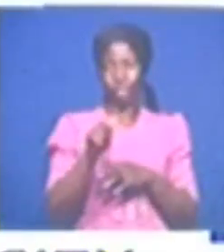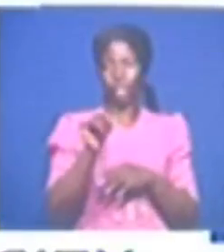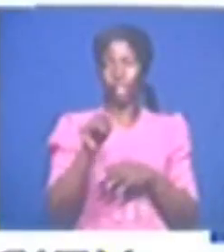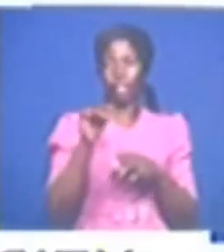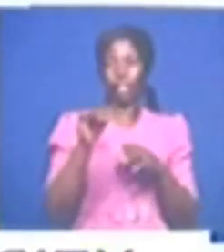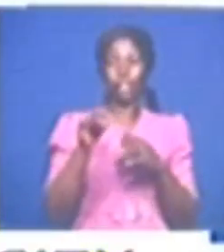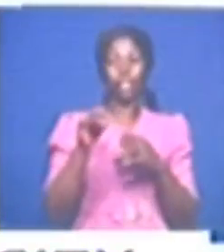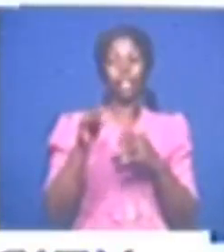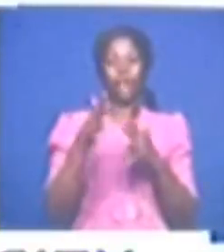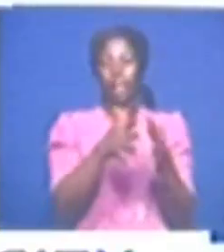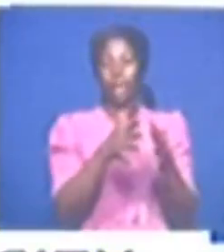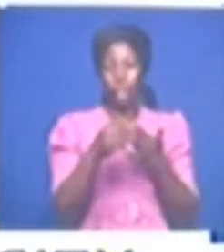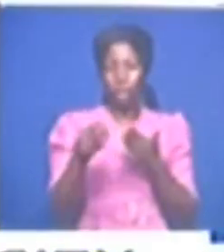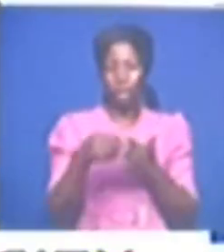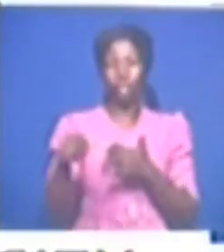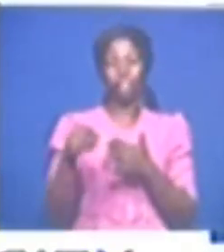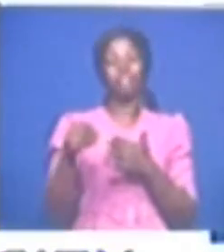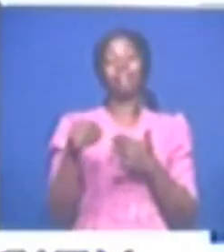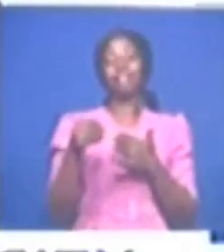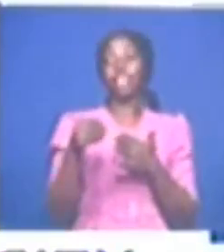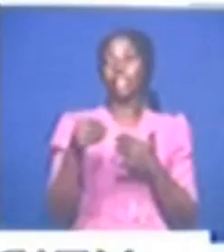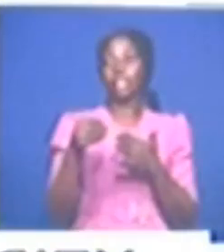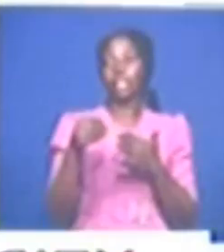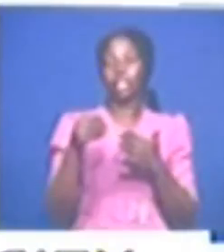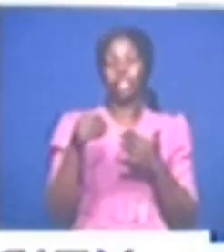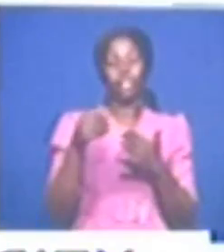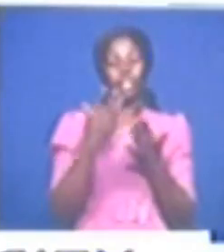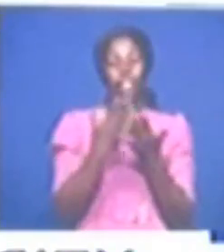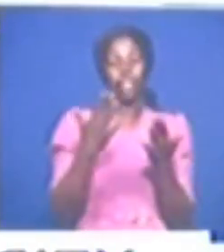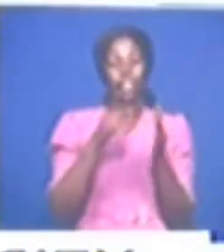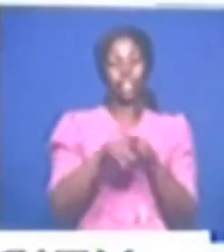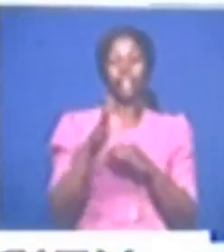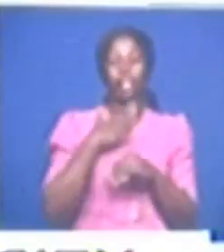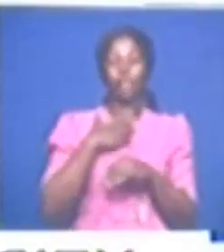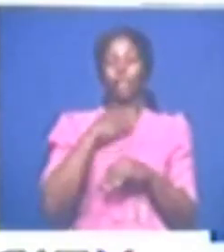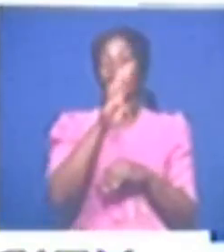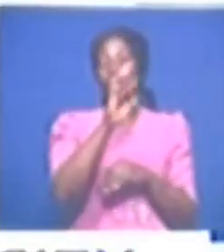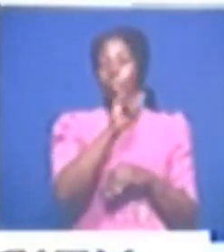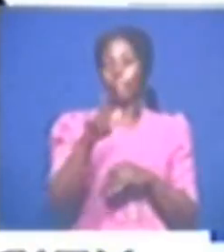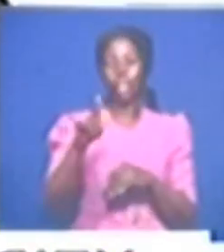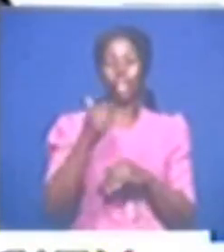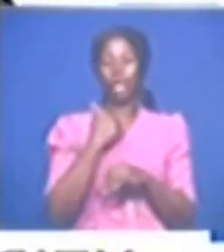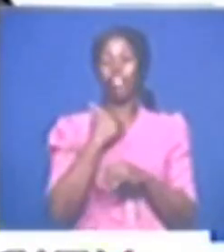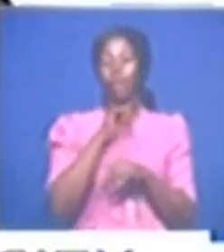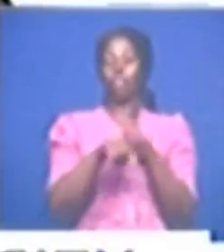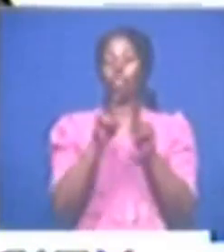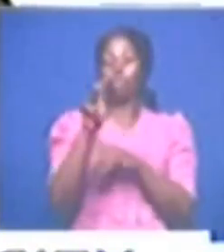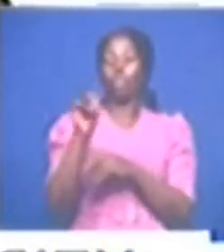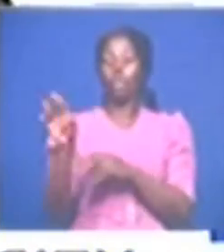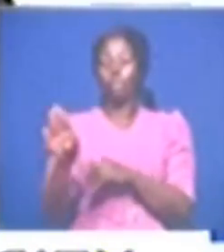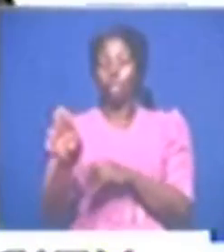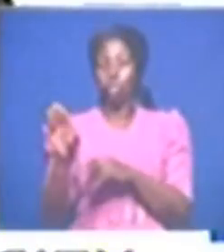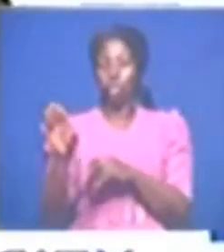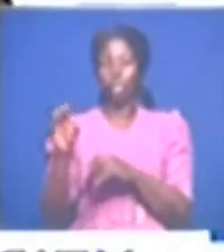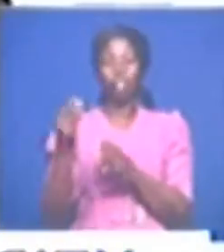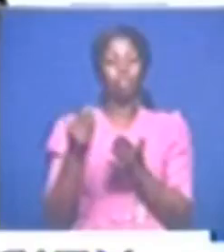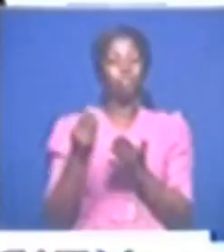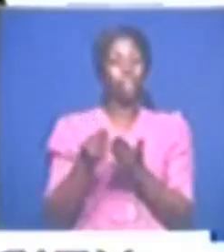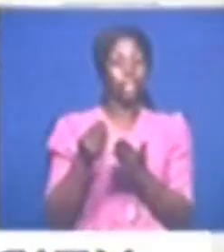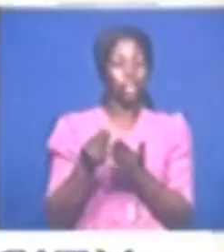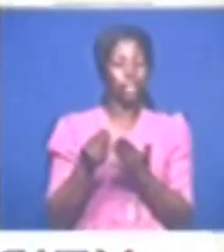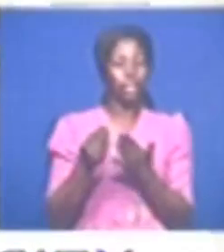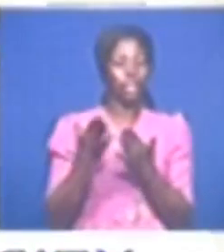component in our energy bills has added about 20 billion shillings in terms of bills over the last 15